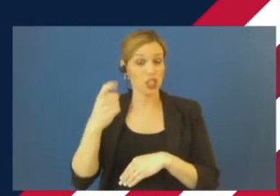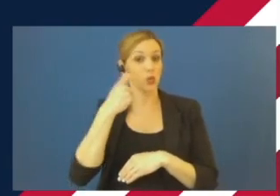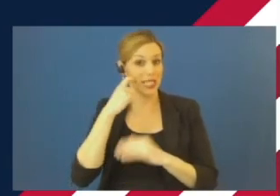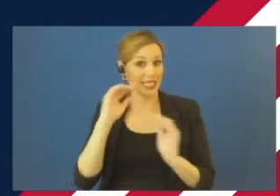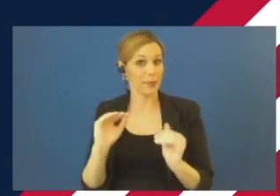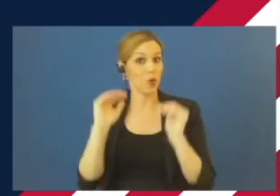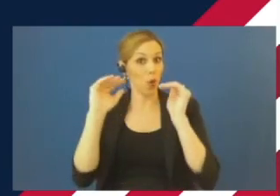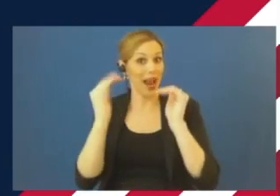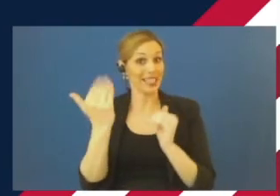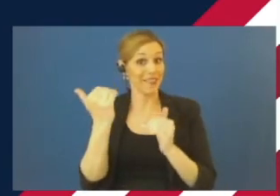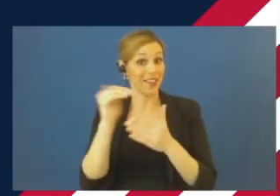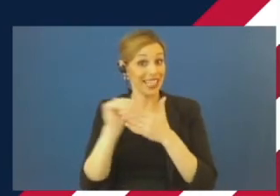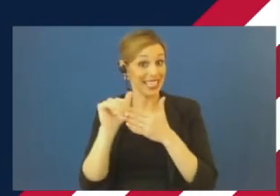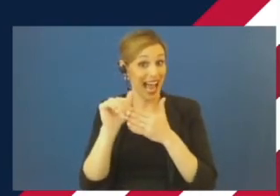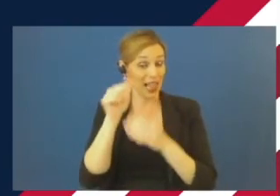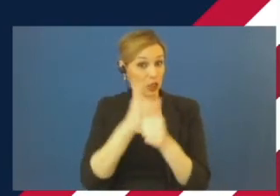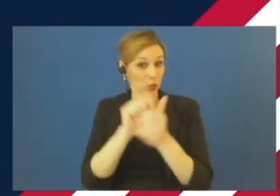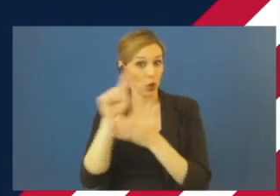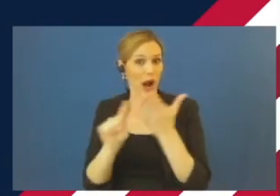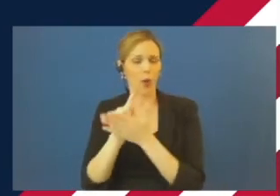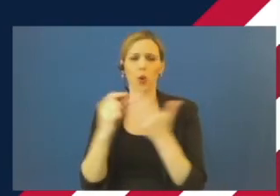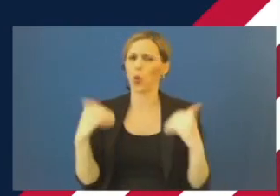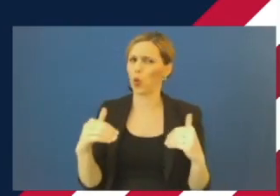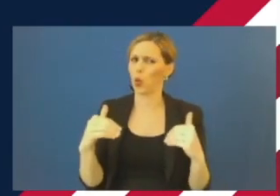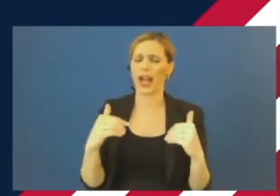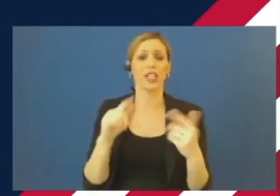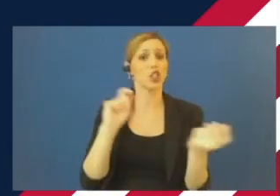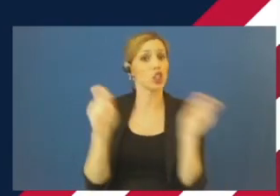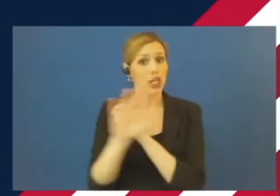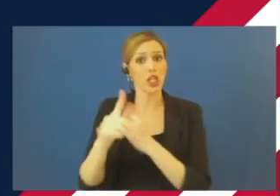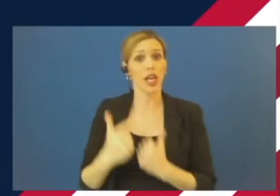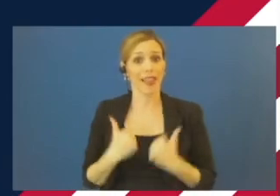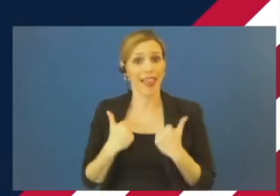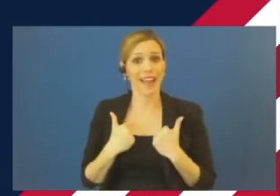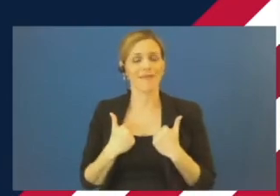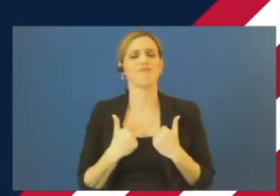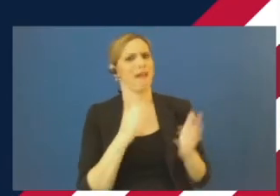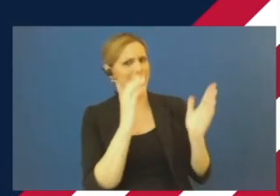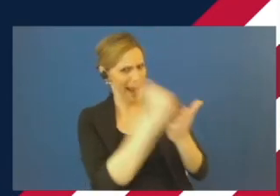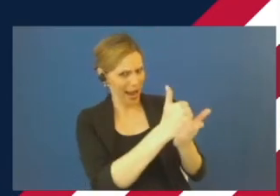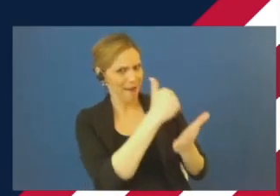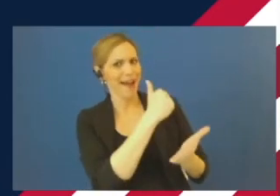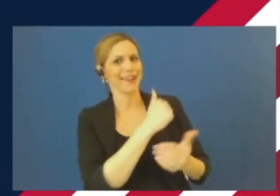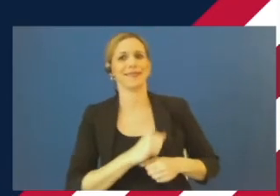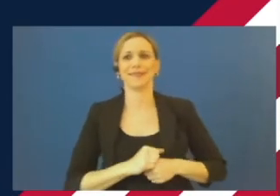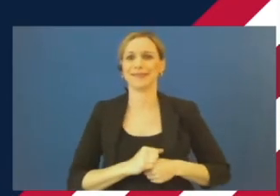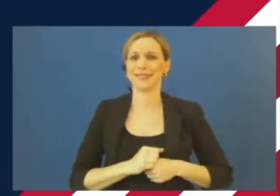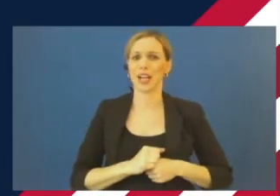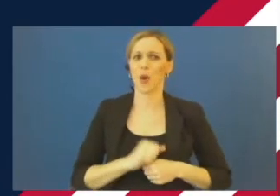for that. We're going to get America to follow Atlanta then. All right. Get the federal government to follow you.